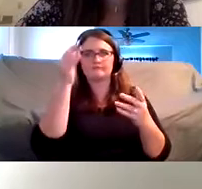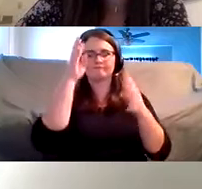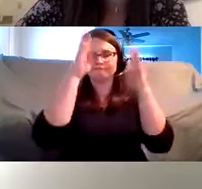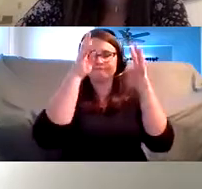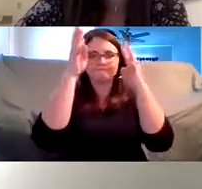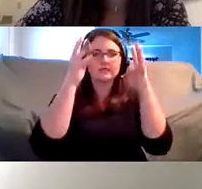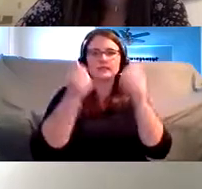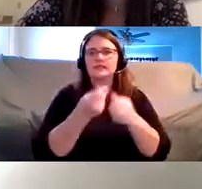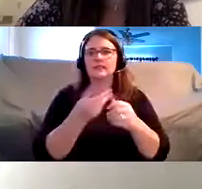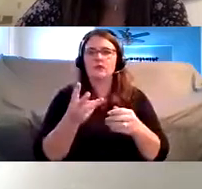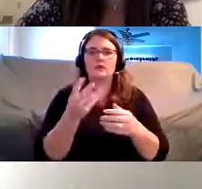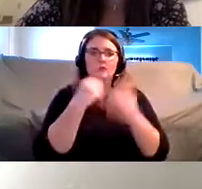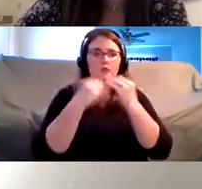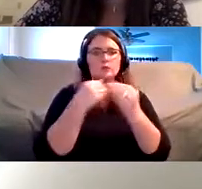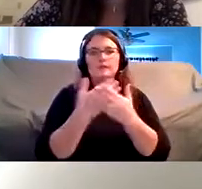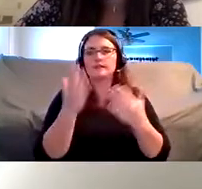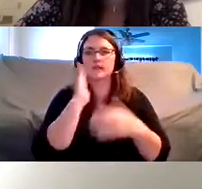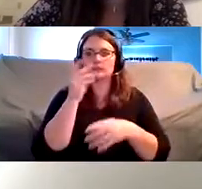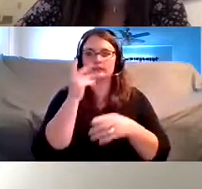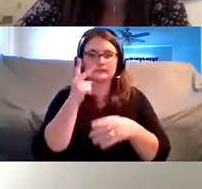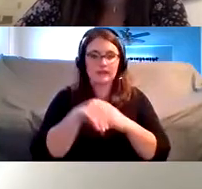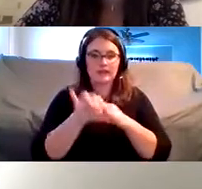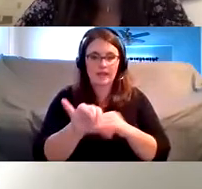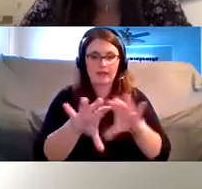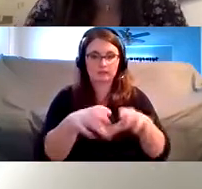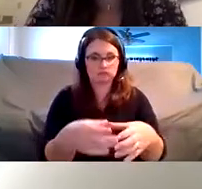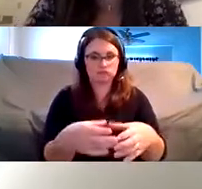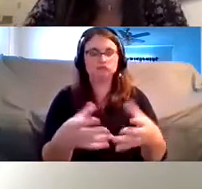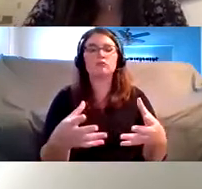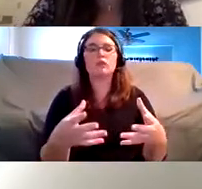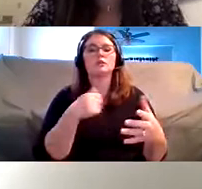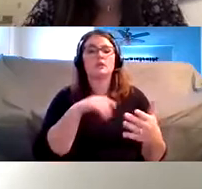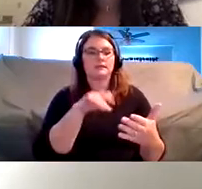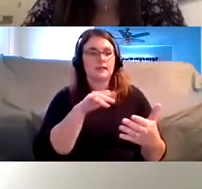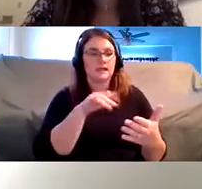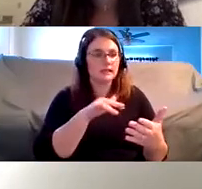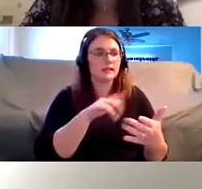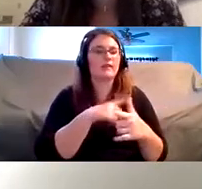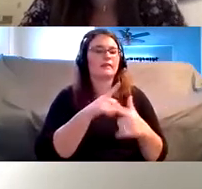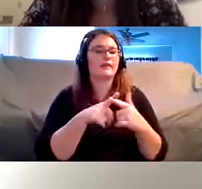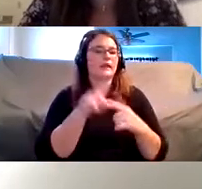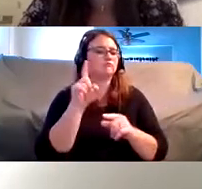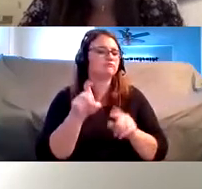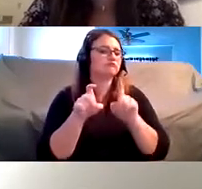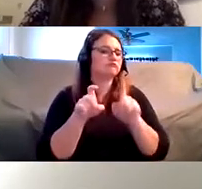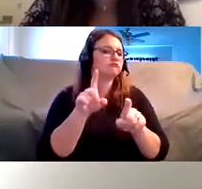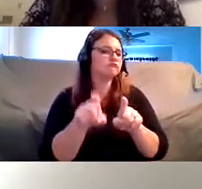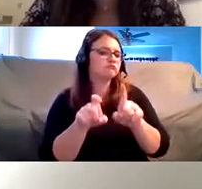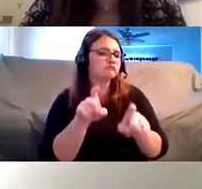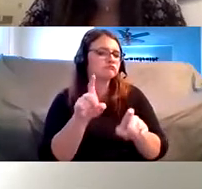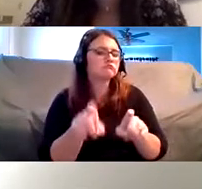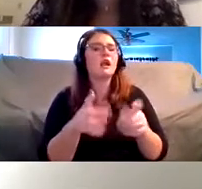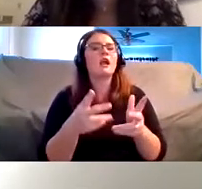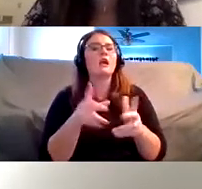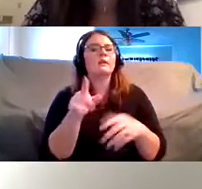population I study. And then I started to ask, and then this person, she was